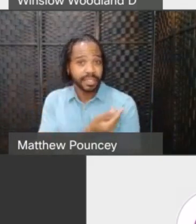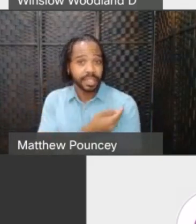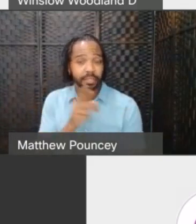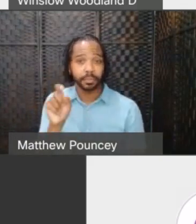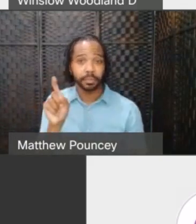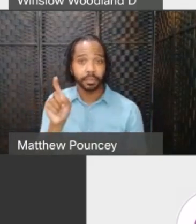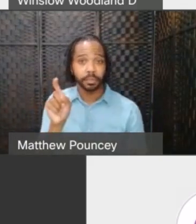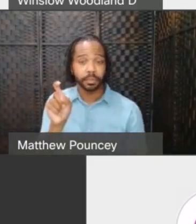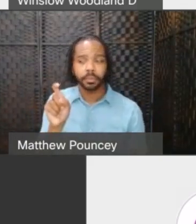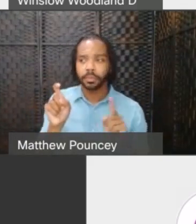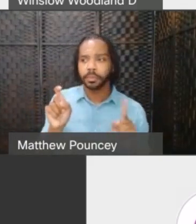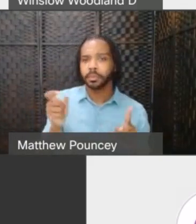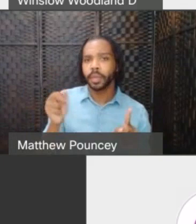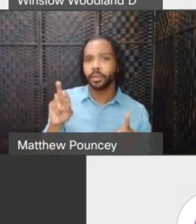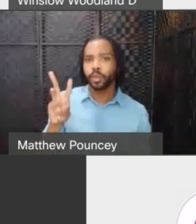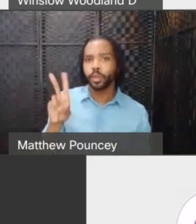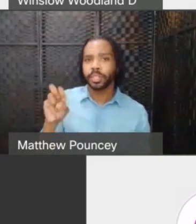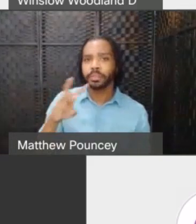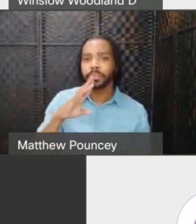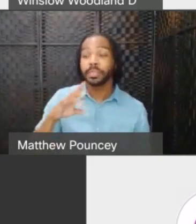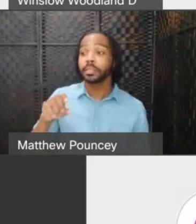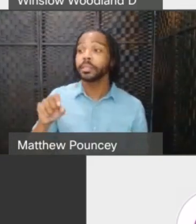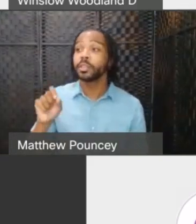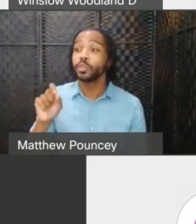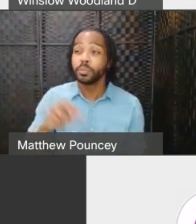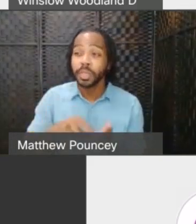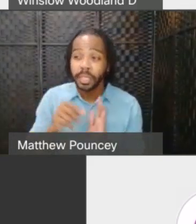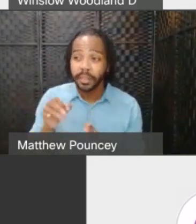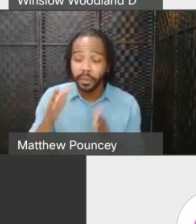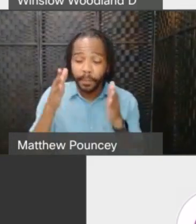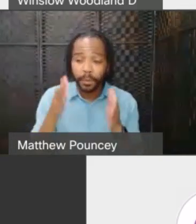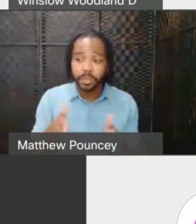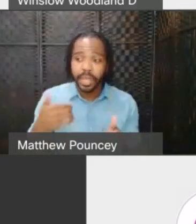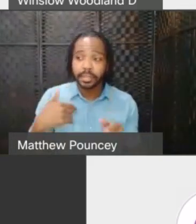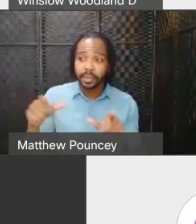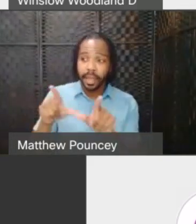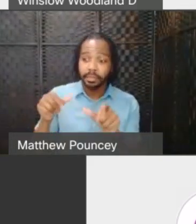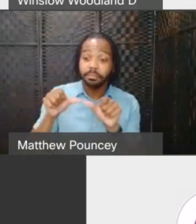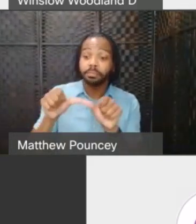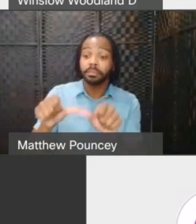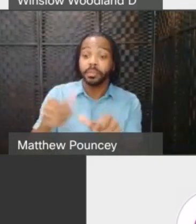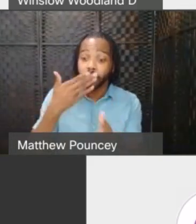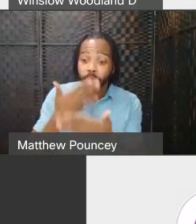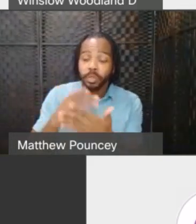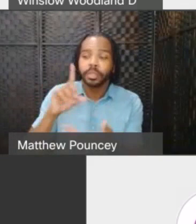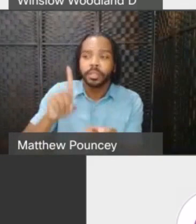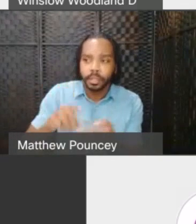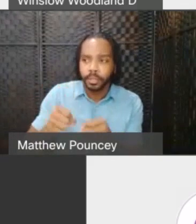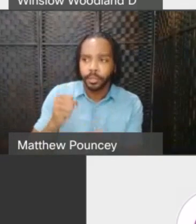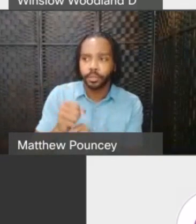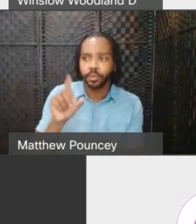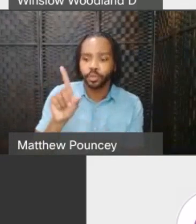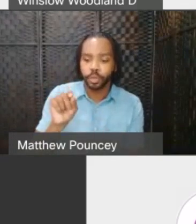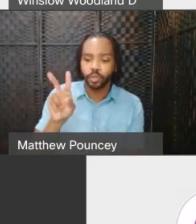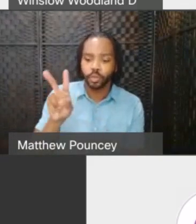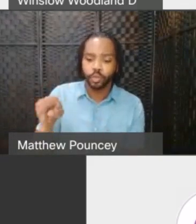so if I understood that, if someone's license is good until 2022, but they do not want to submit their vaccination card,